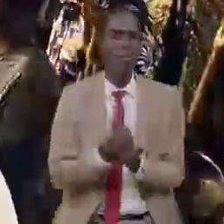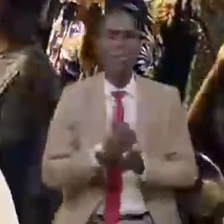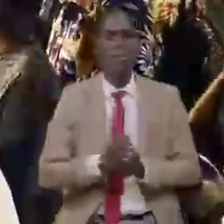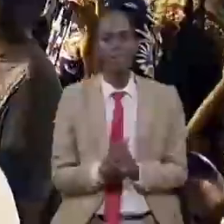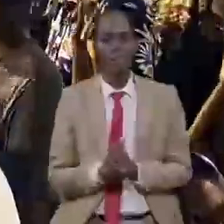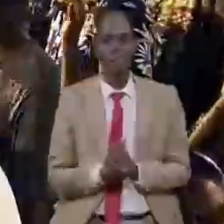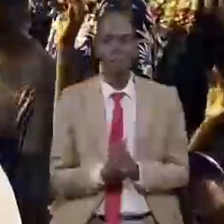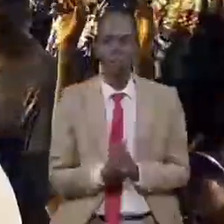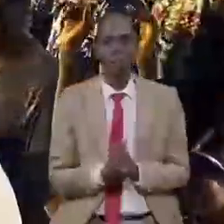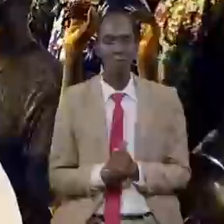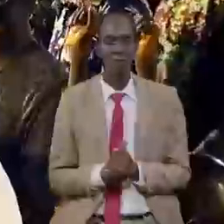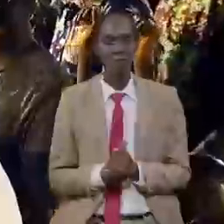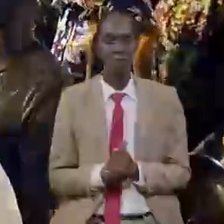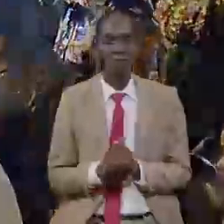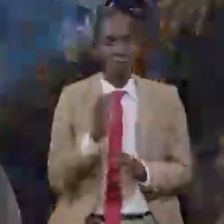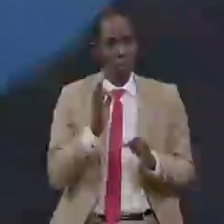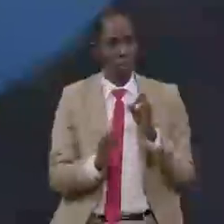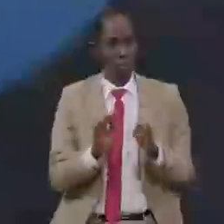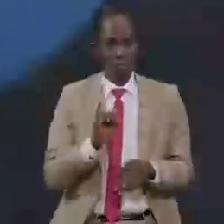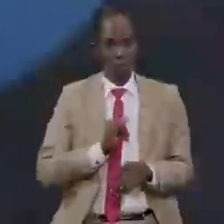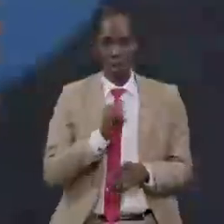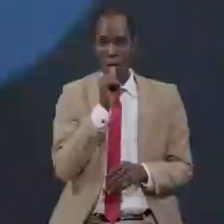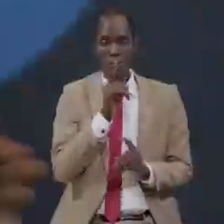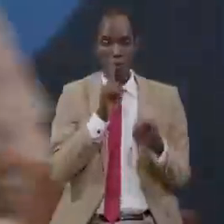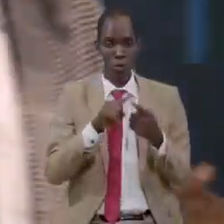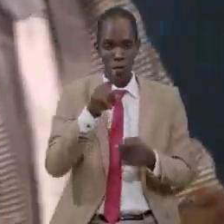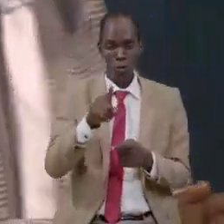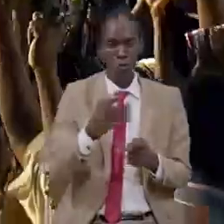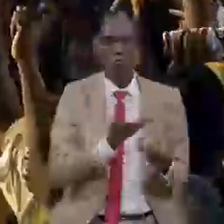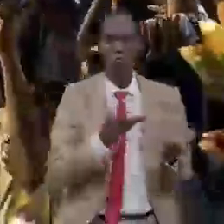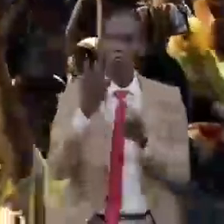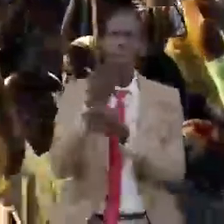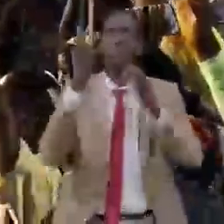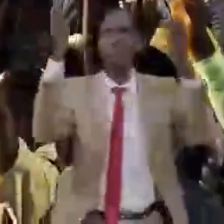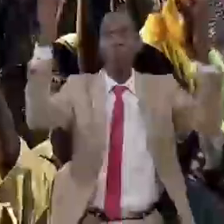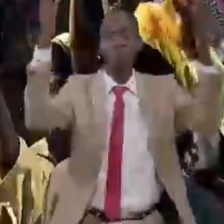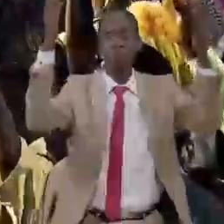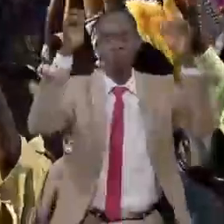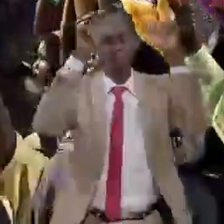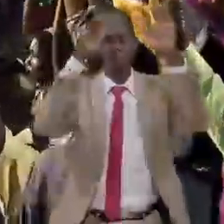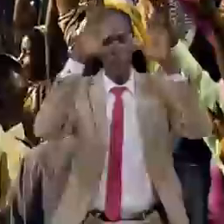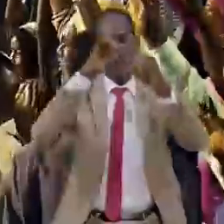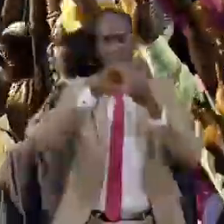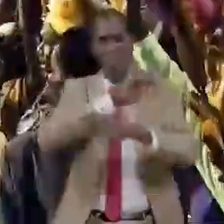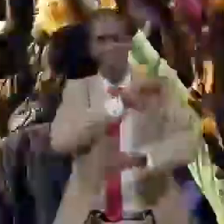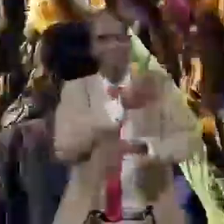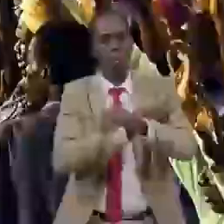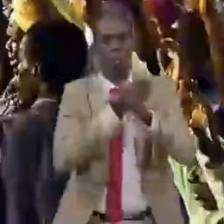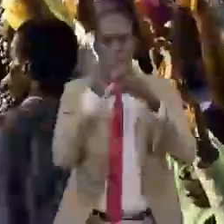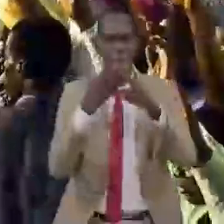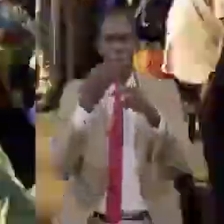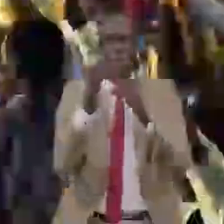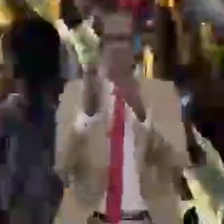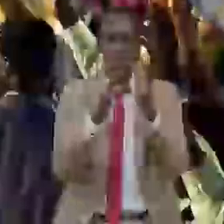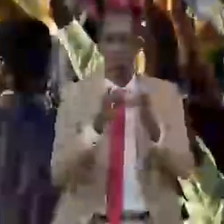If I'm talking about you, shoot up that hand. Father, in the mighty name of Jesus, I pray